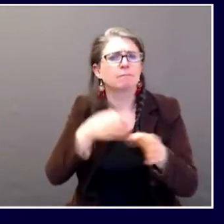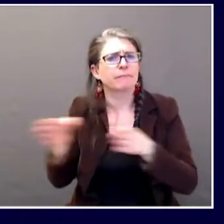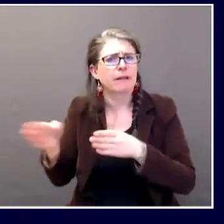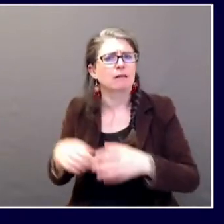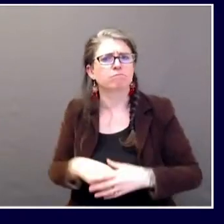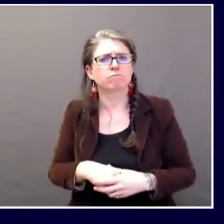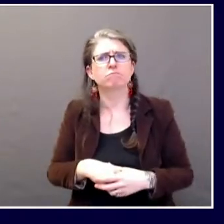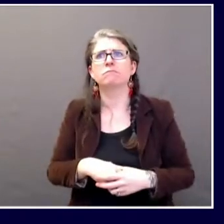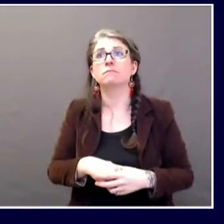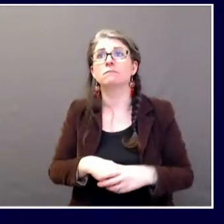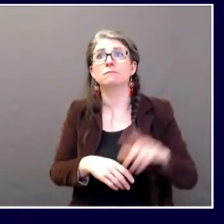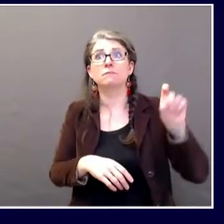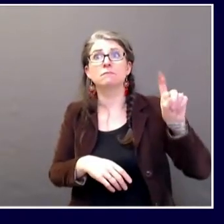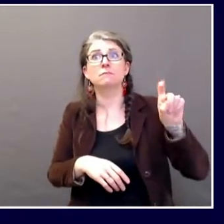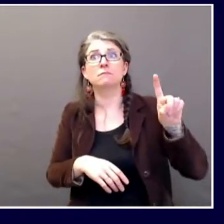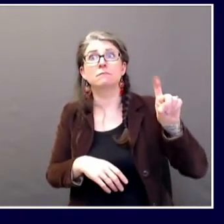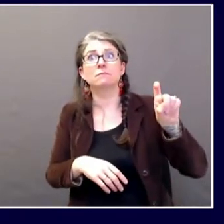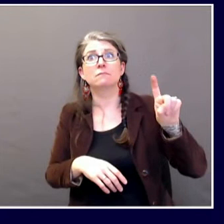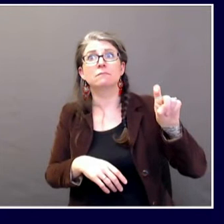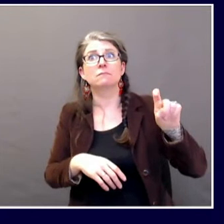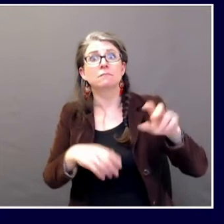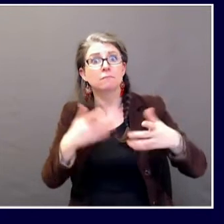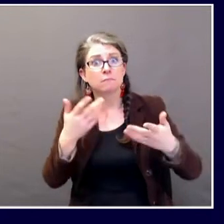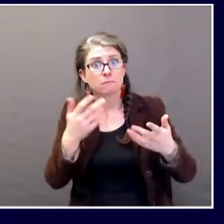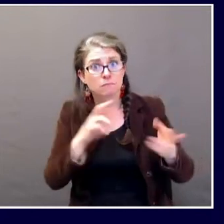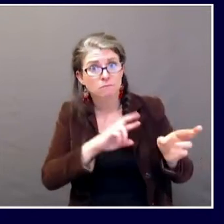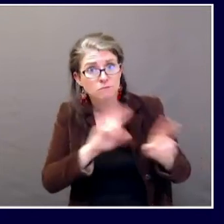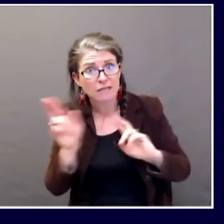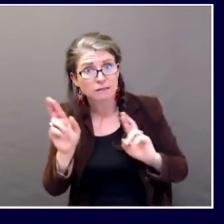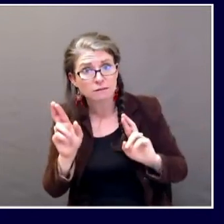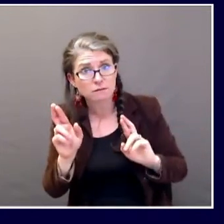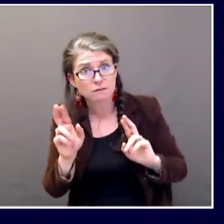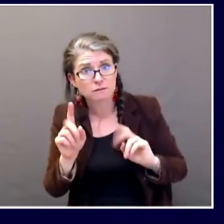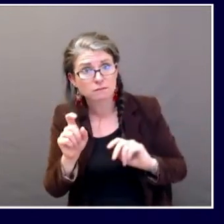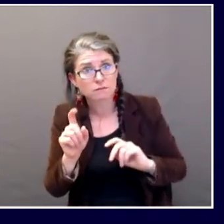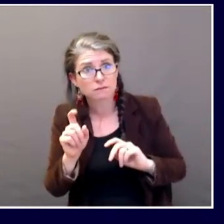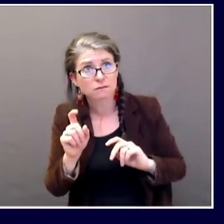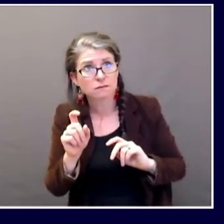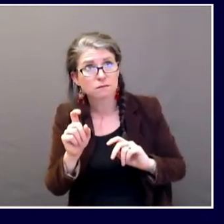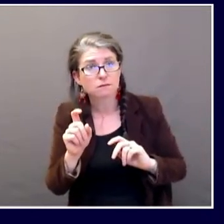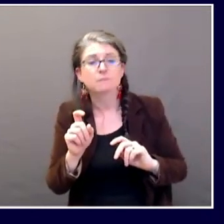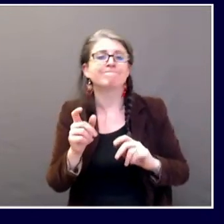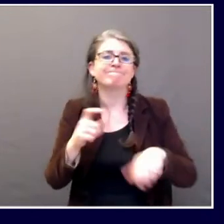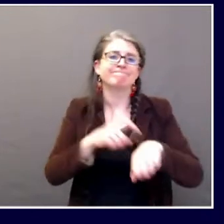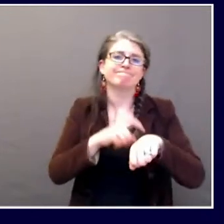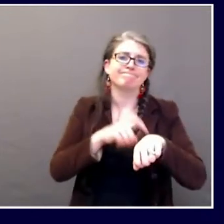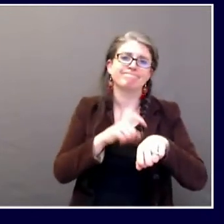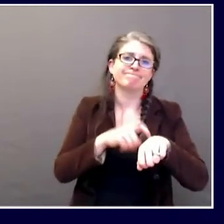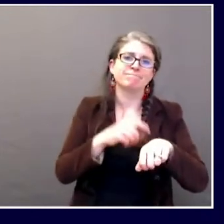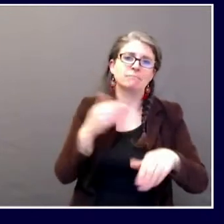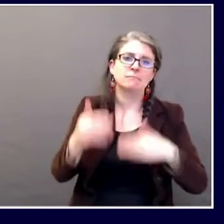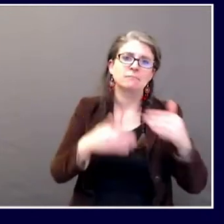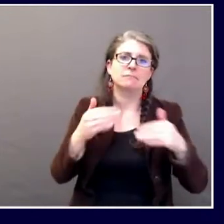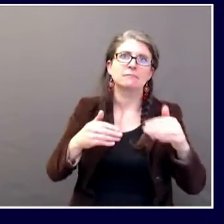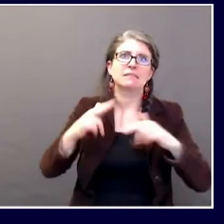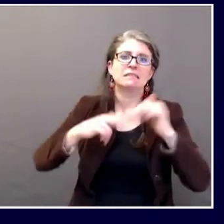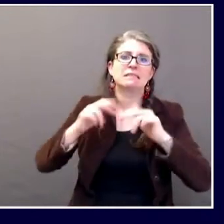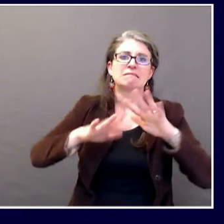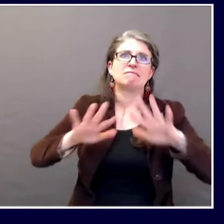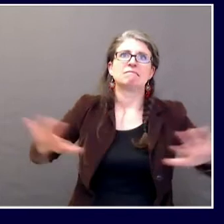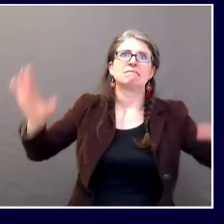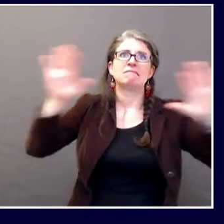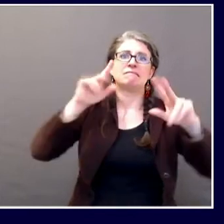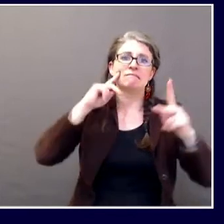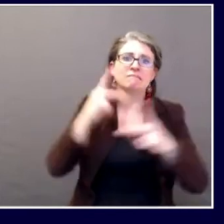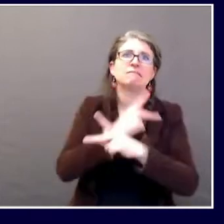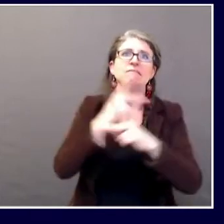most definitely take some time. We are focused right now on high throughput, large scale vaccination to get as